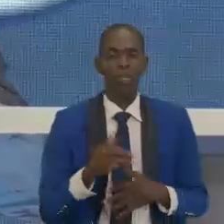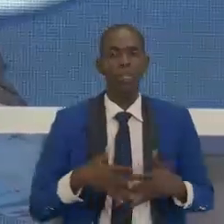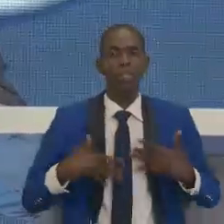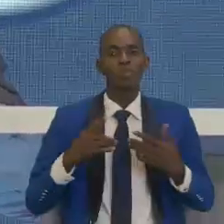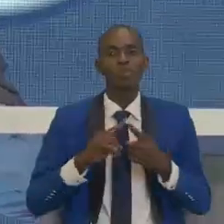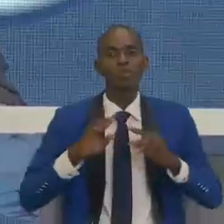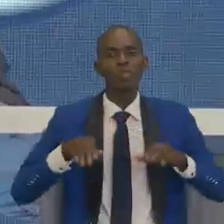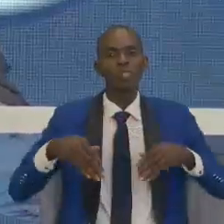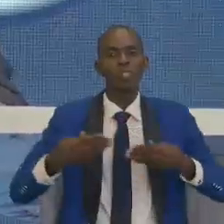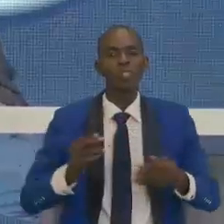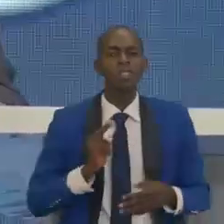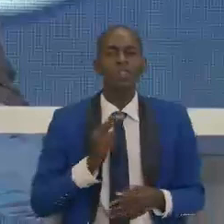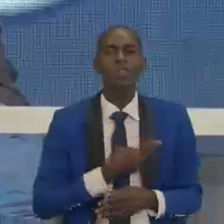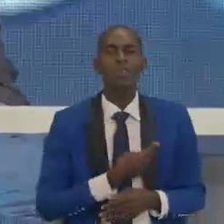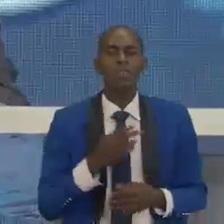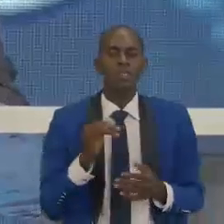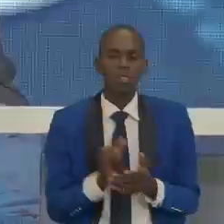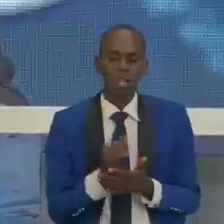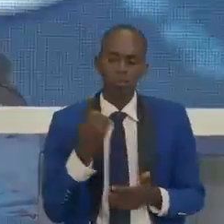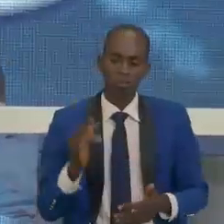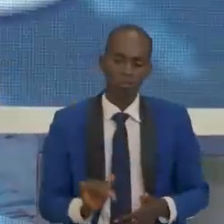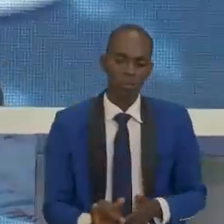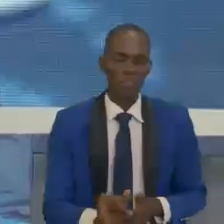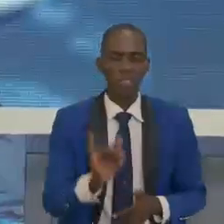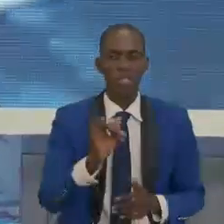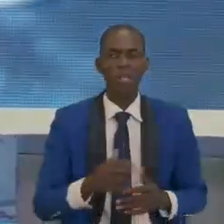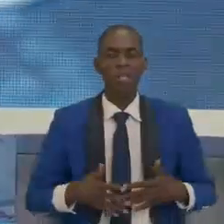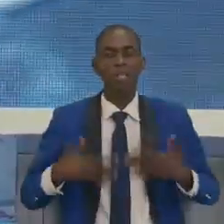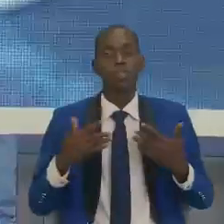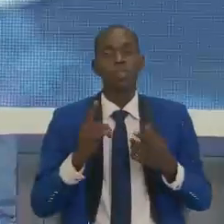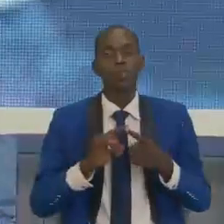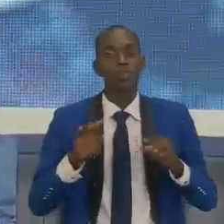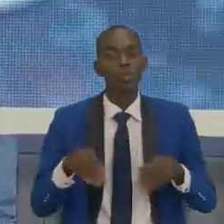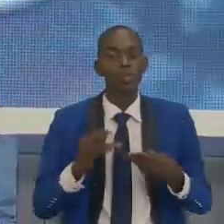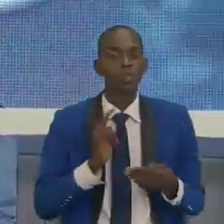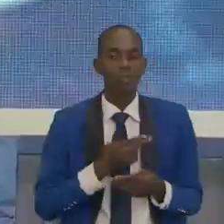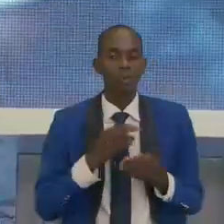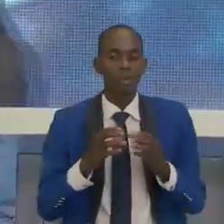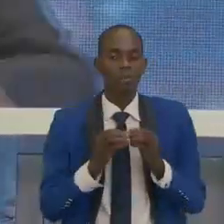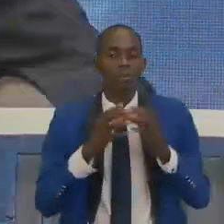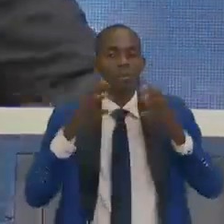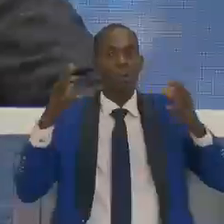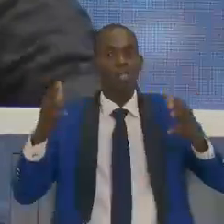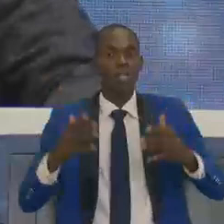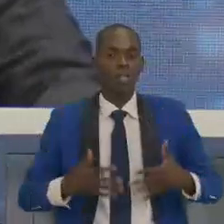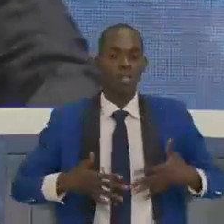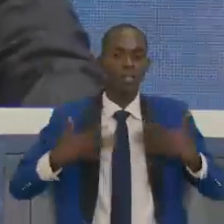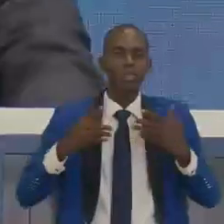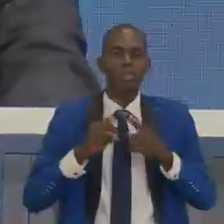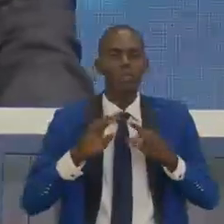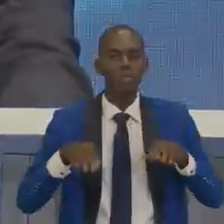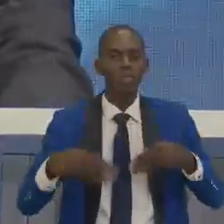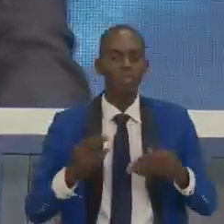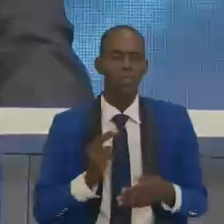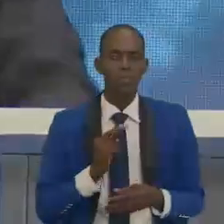us everlasting life, to give us abundant life, to give us